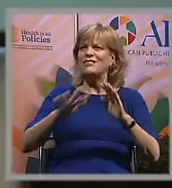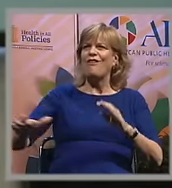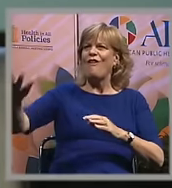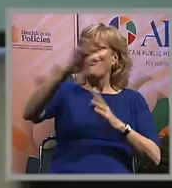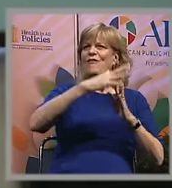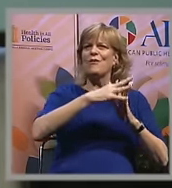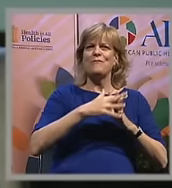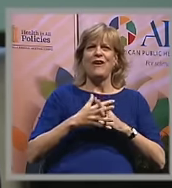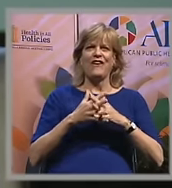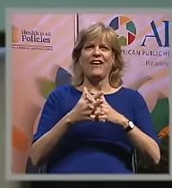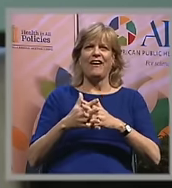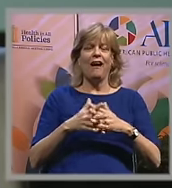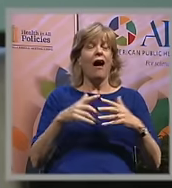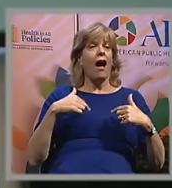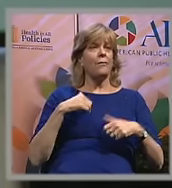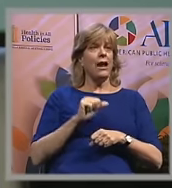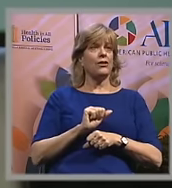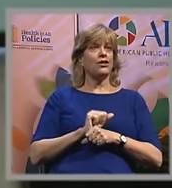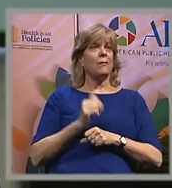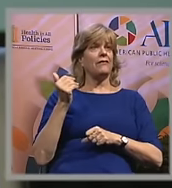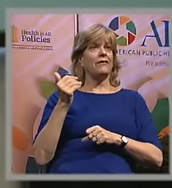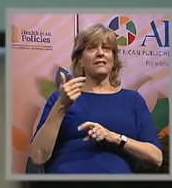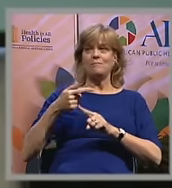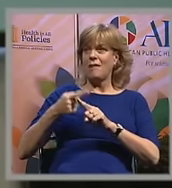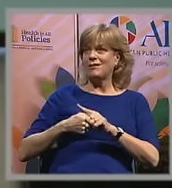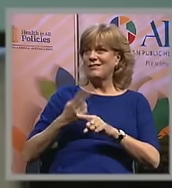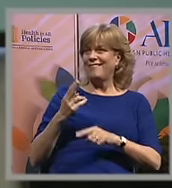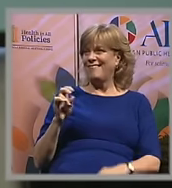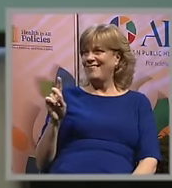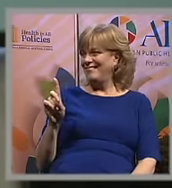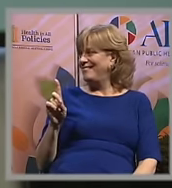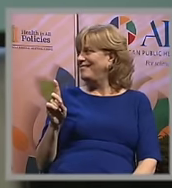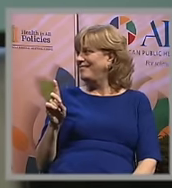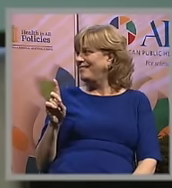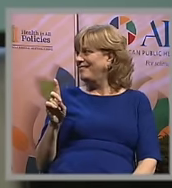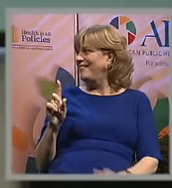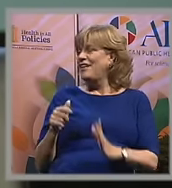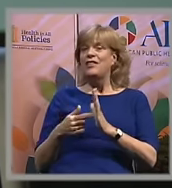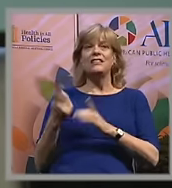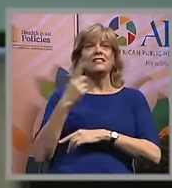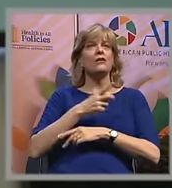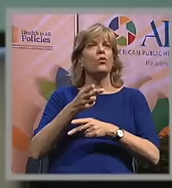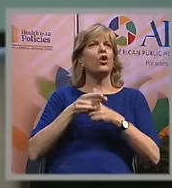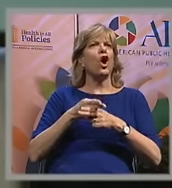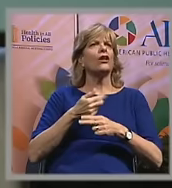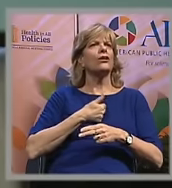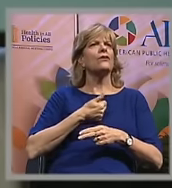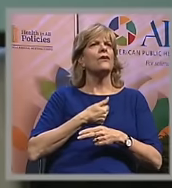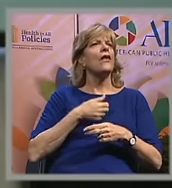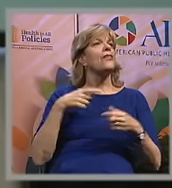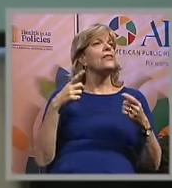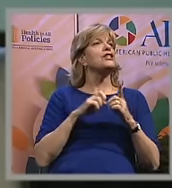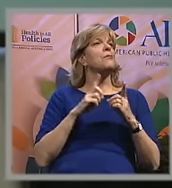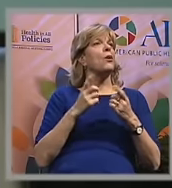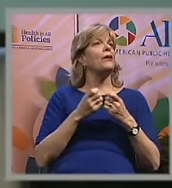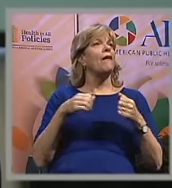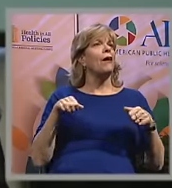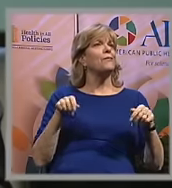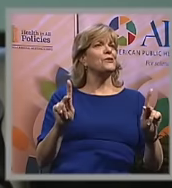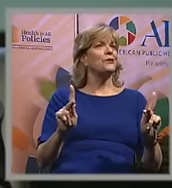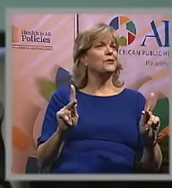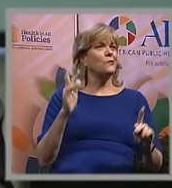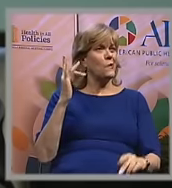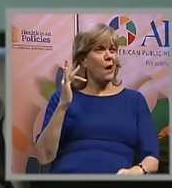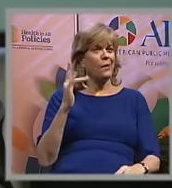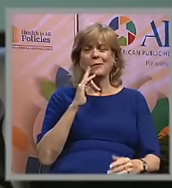States. I've been on the job about 15 months at HUD, and these days we call ourselves the Department of Opportunity because we believe